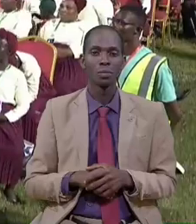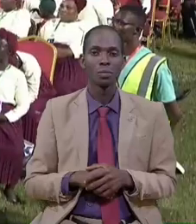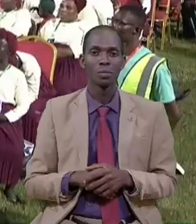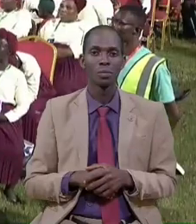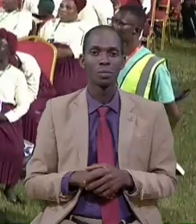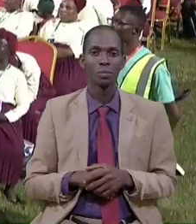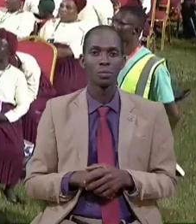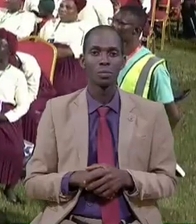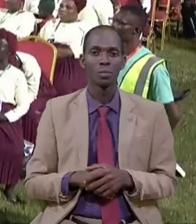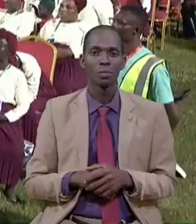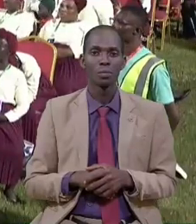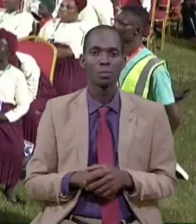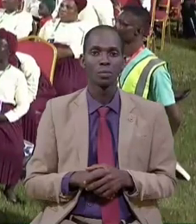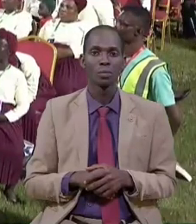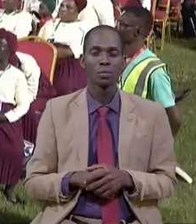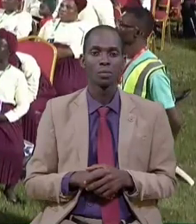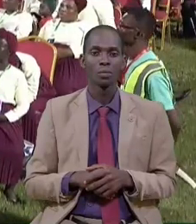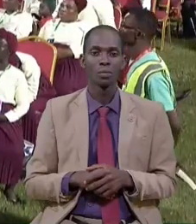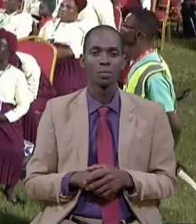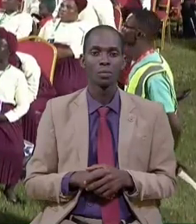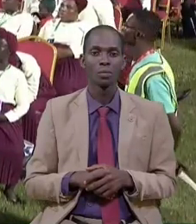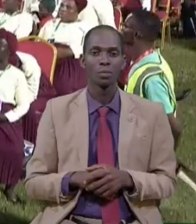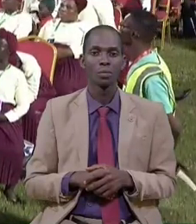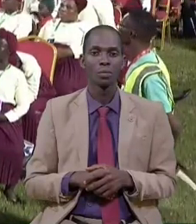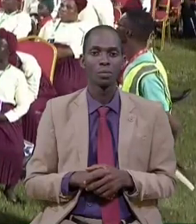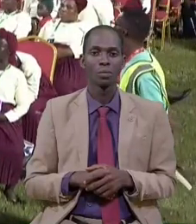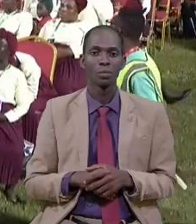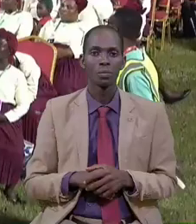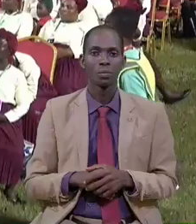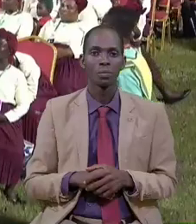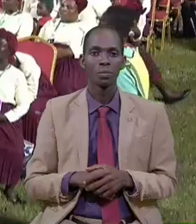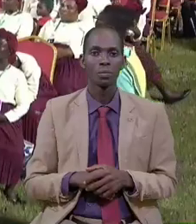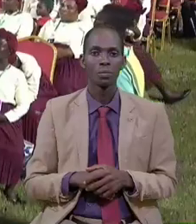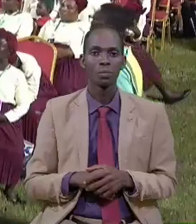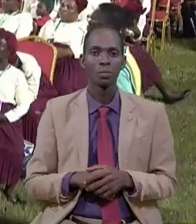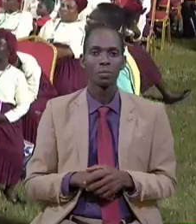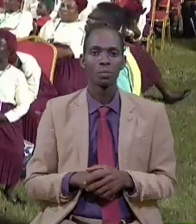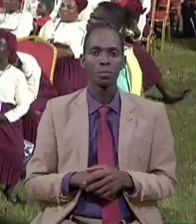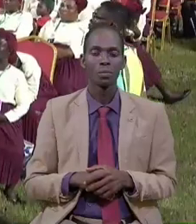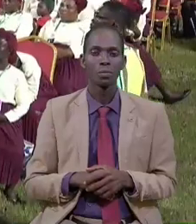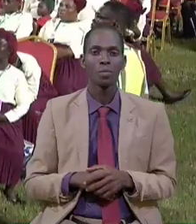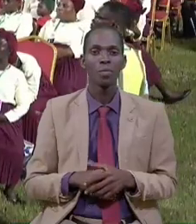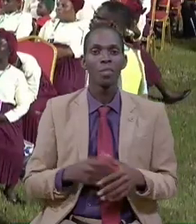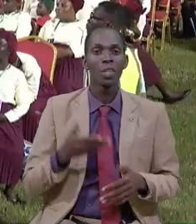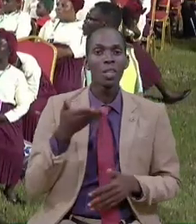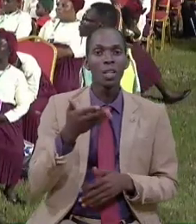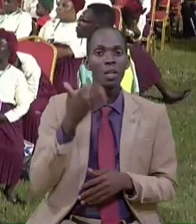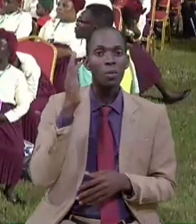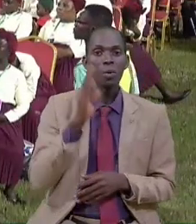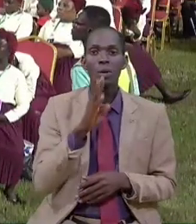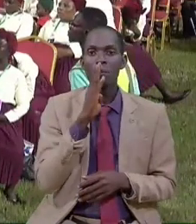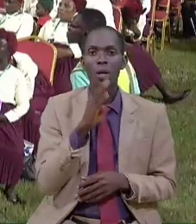234-91-54-44-92-63. There will be a special